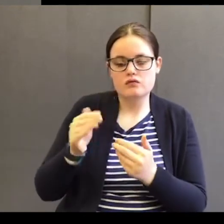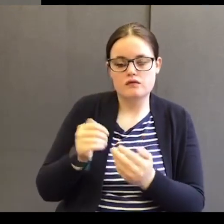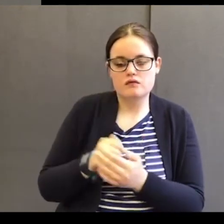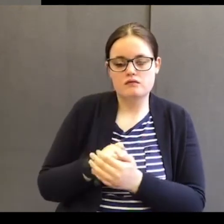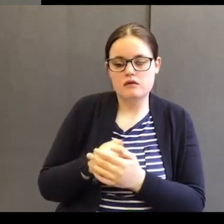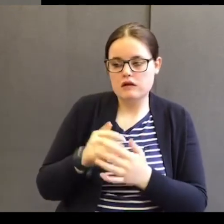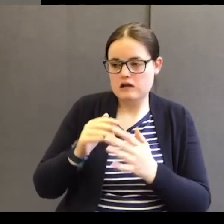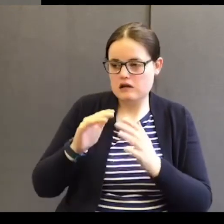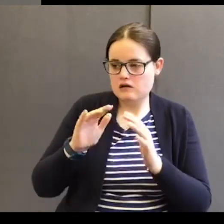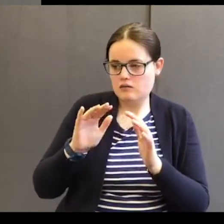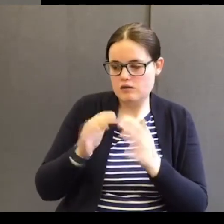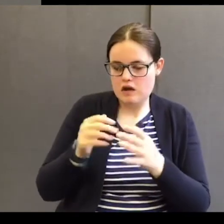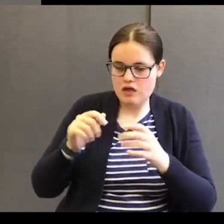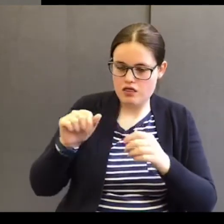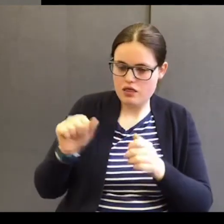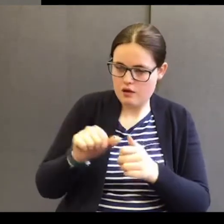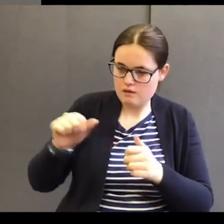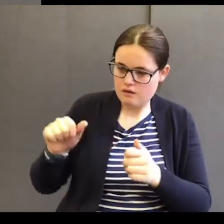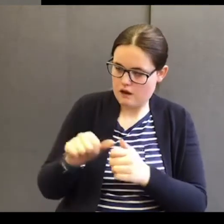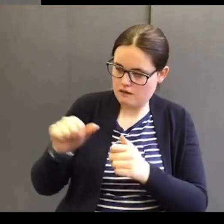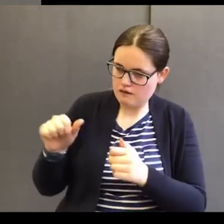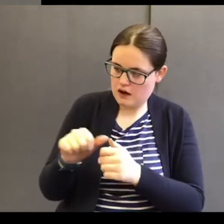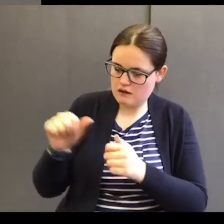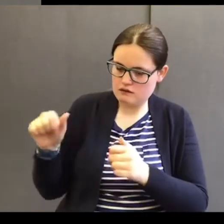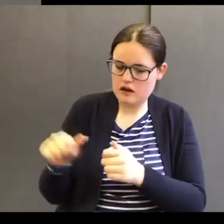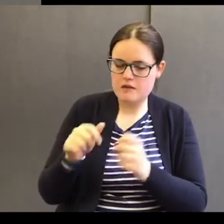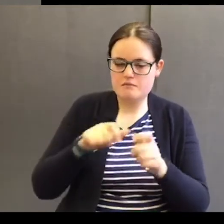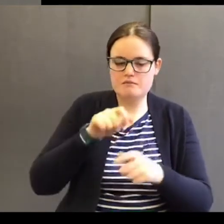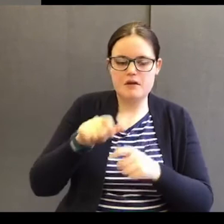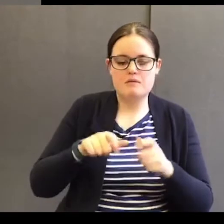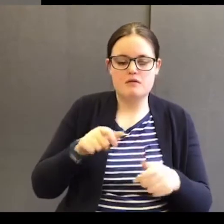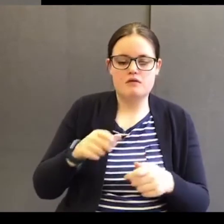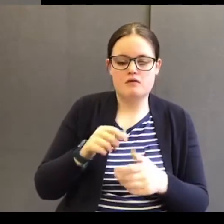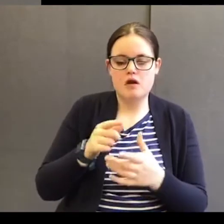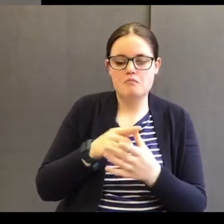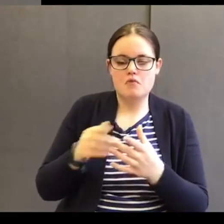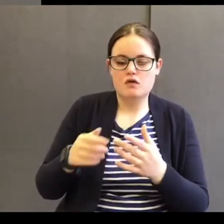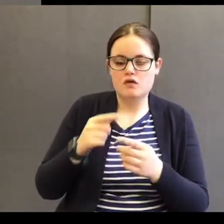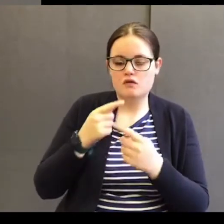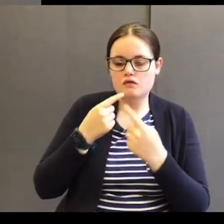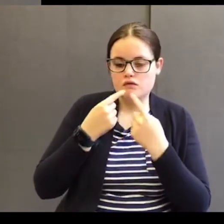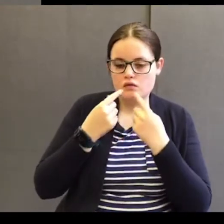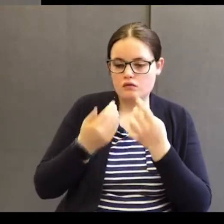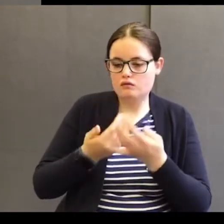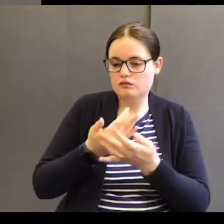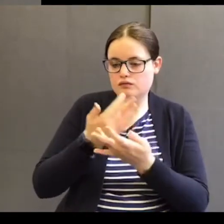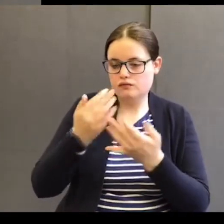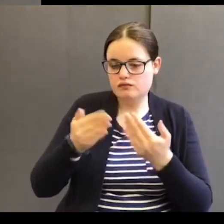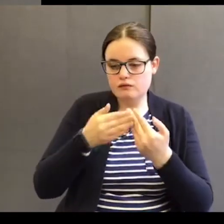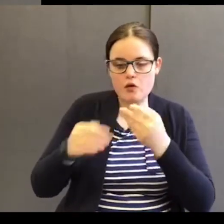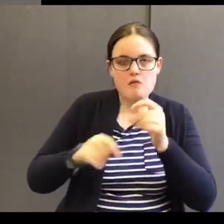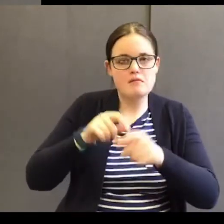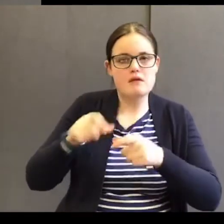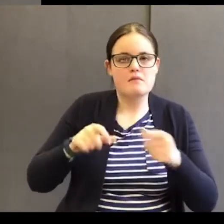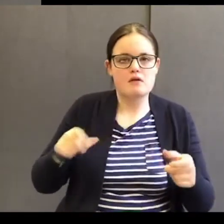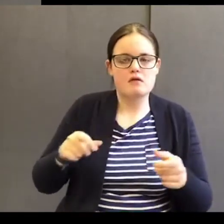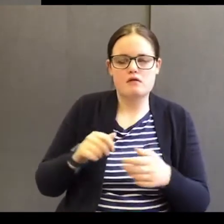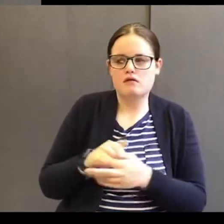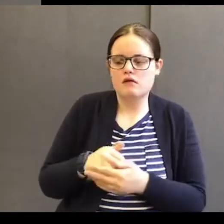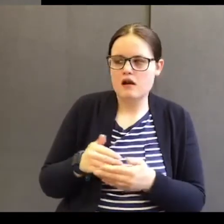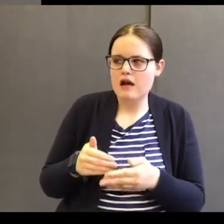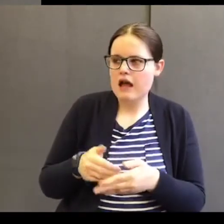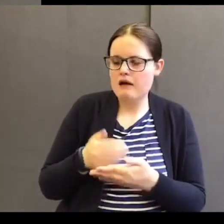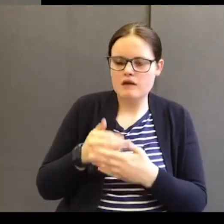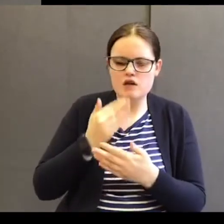it filled Jerusalem, tens of thousands. And they would have told tens of thousands